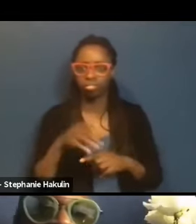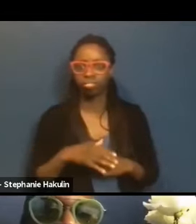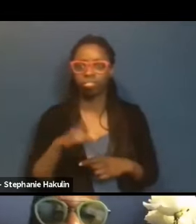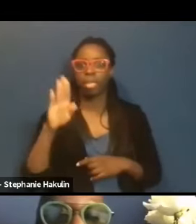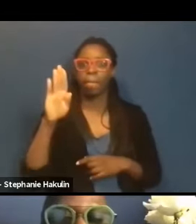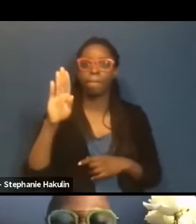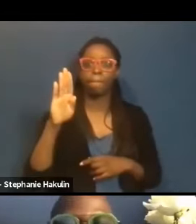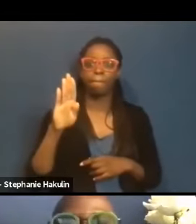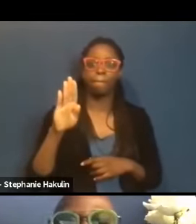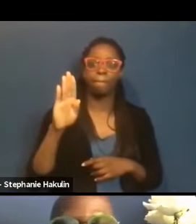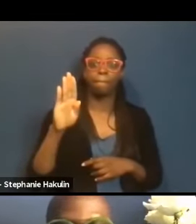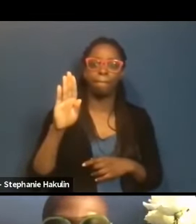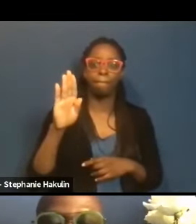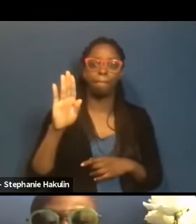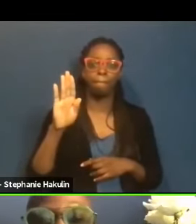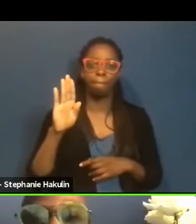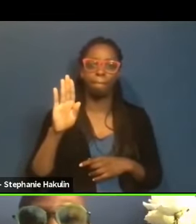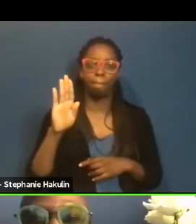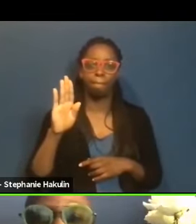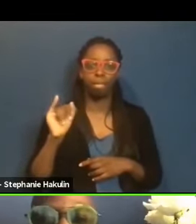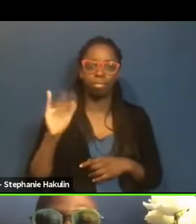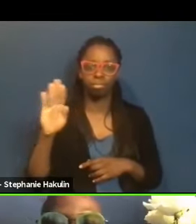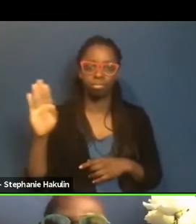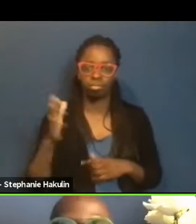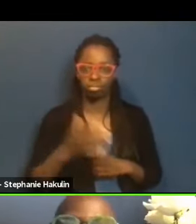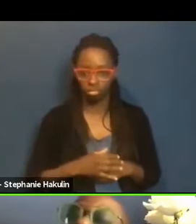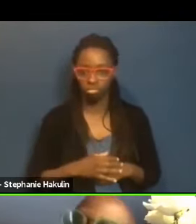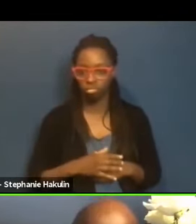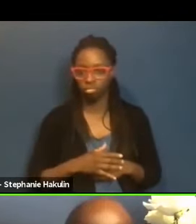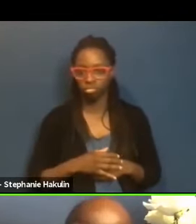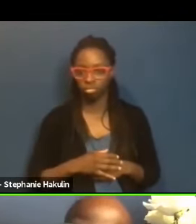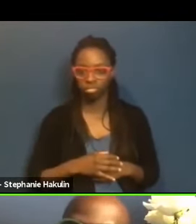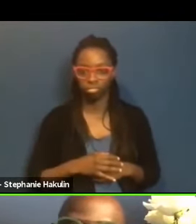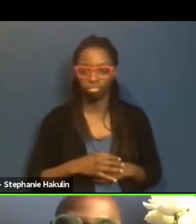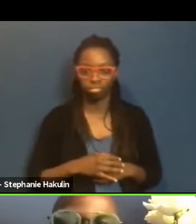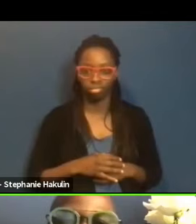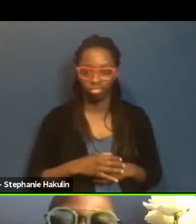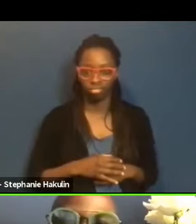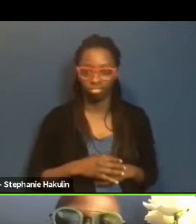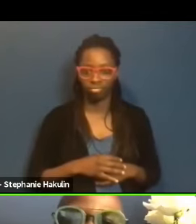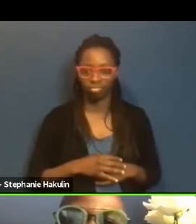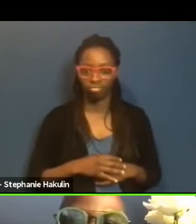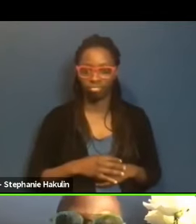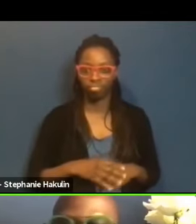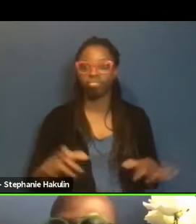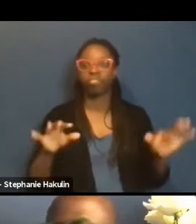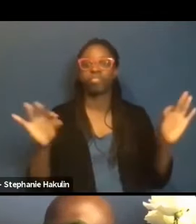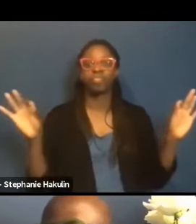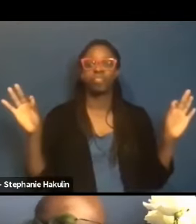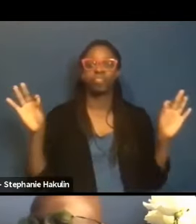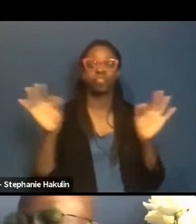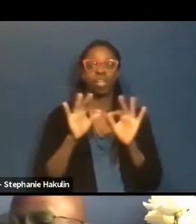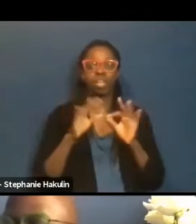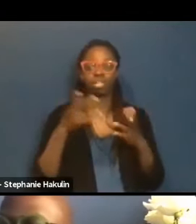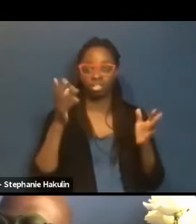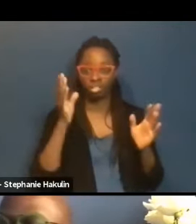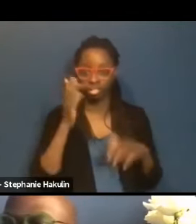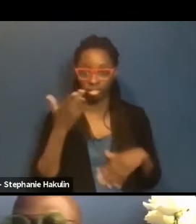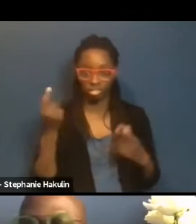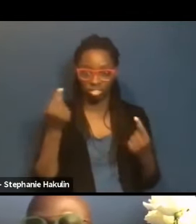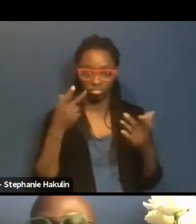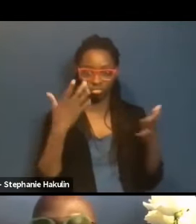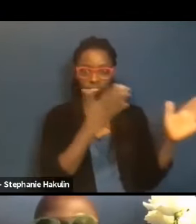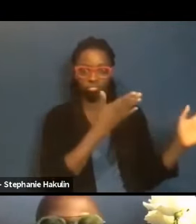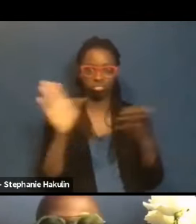you. At least someone is listening to the poem. Speaking of, Sid, Wagwan. Okay. I love the